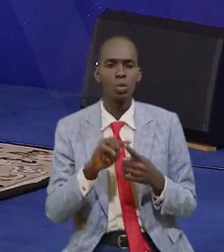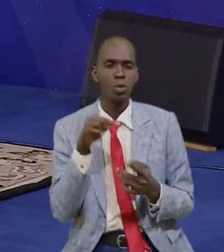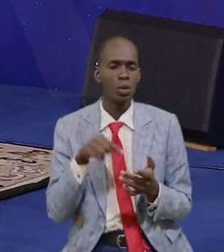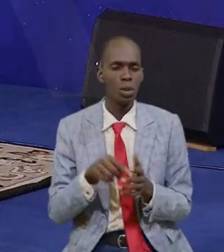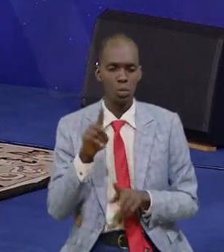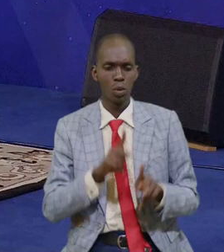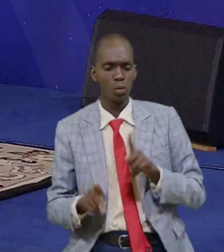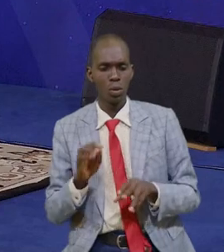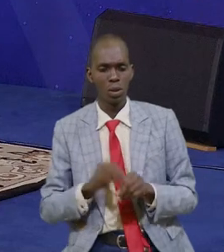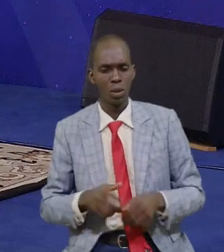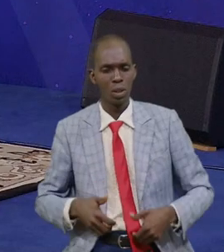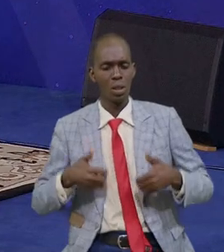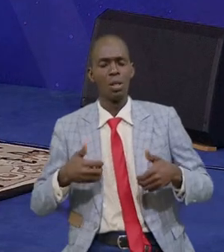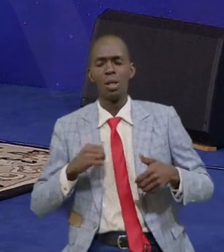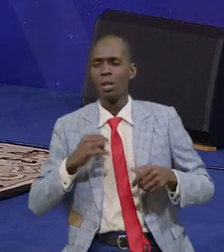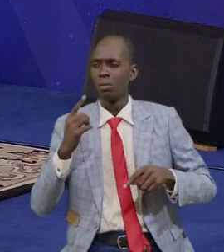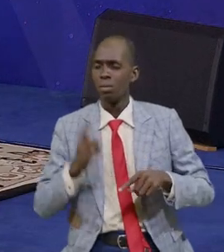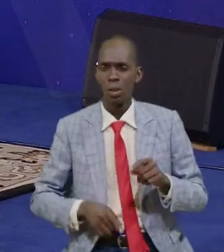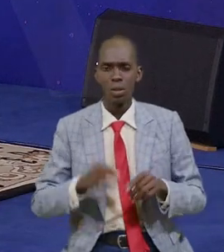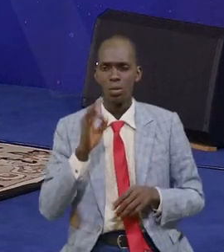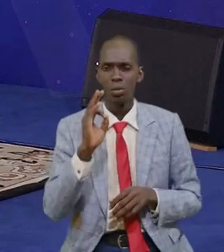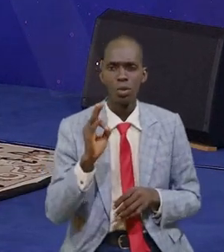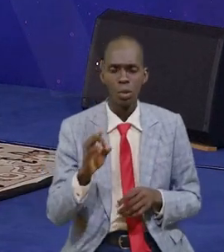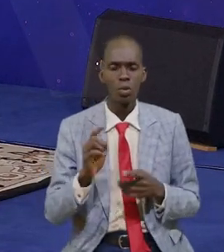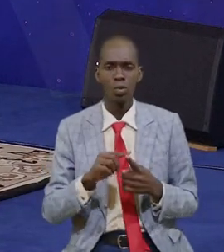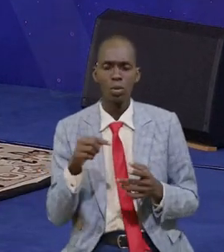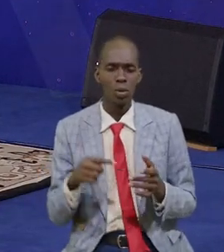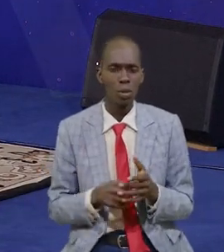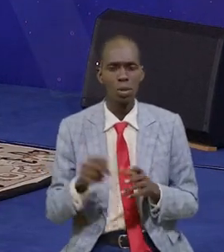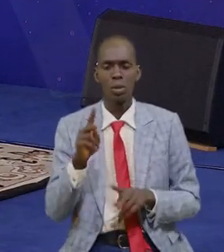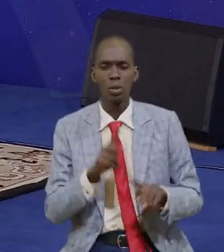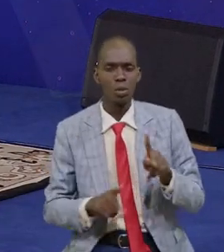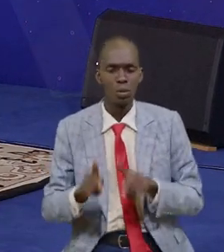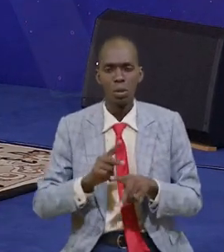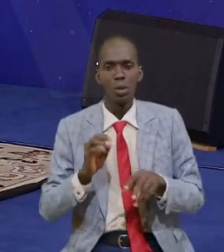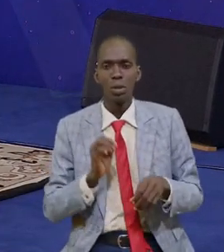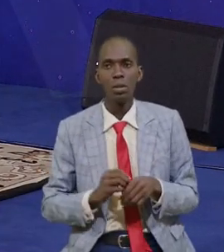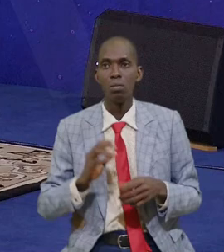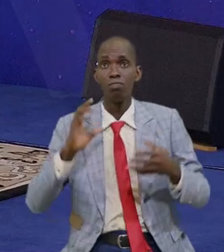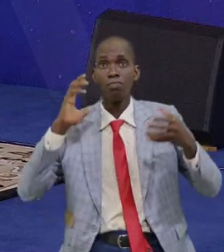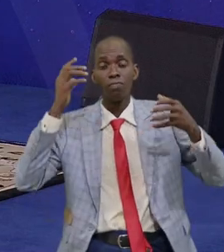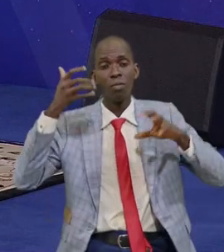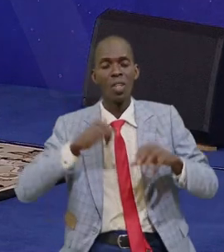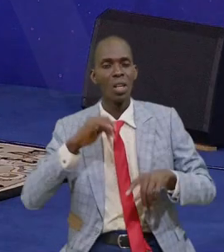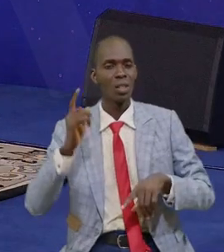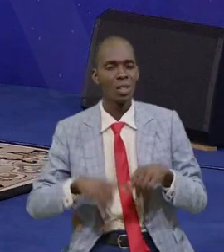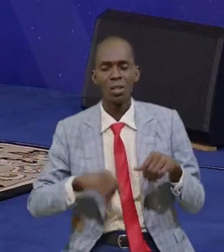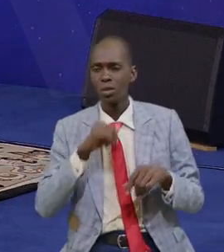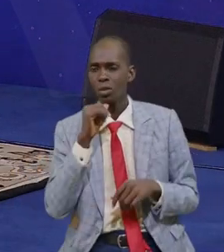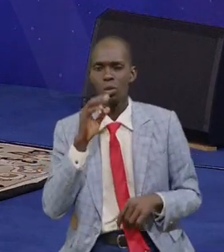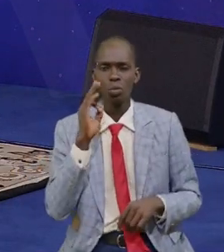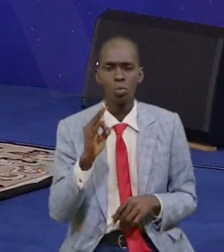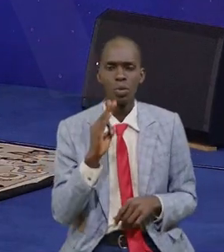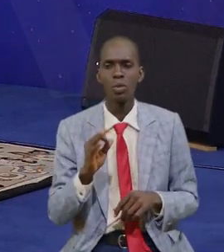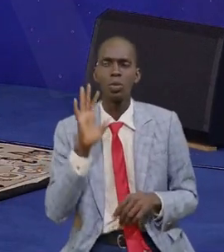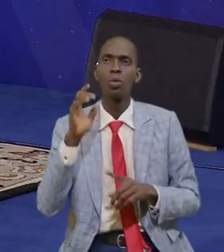anger. I cannot minister with boisterousness. I cannot minister with that hard kind of, you know,